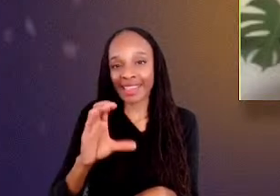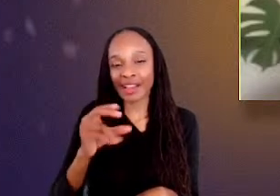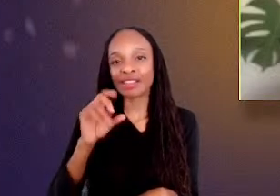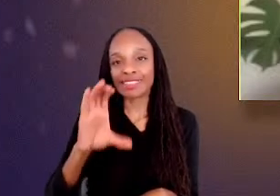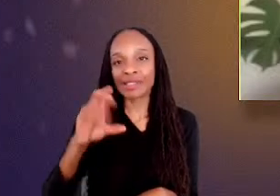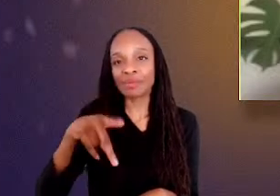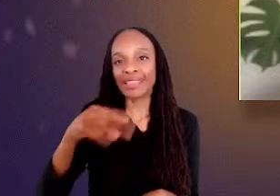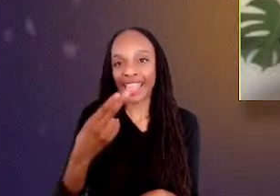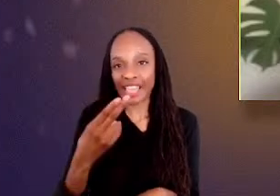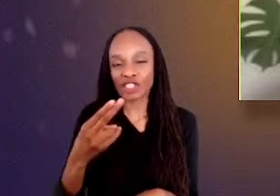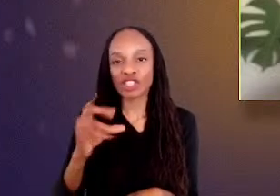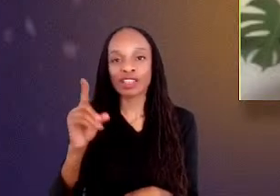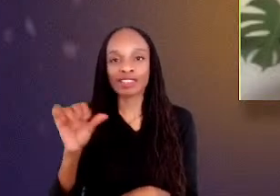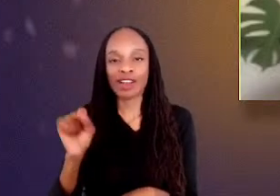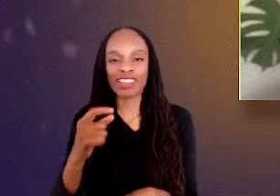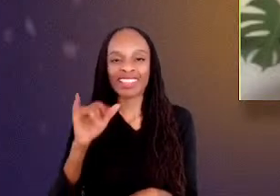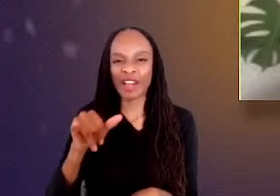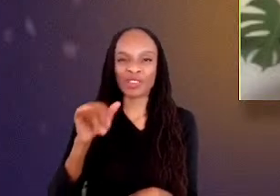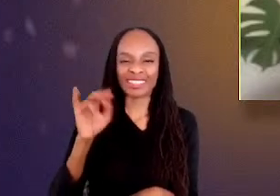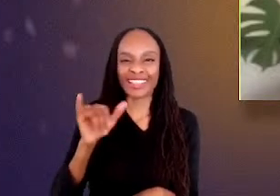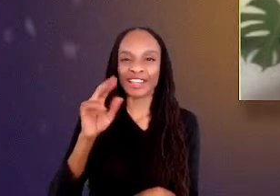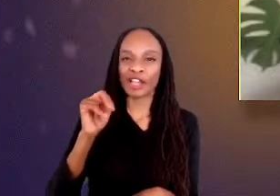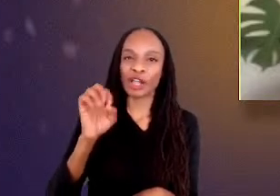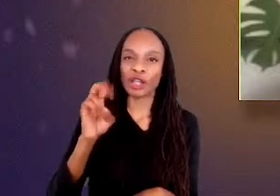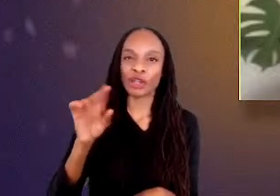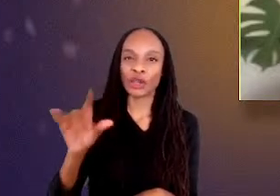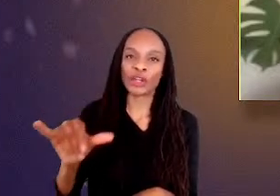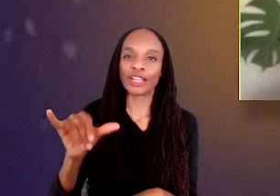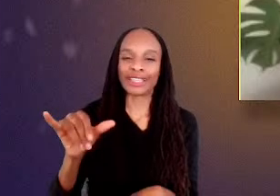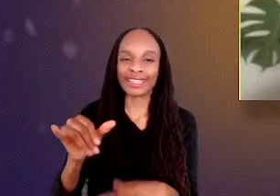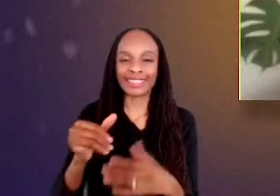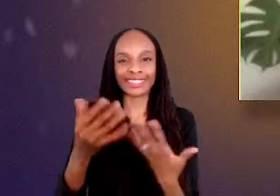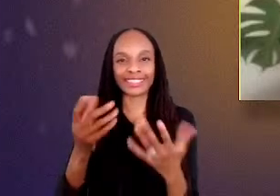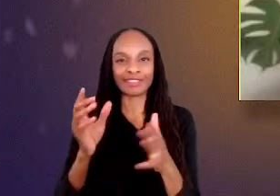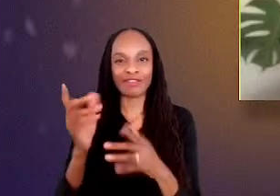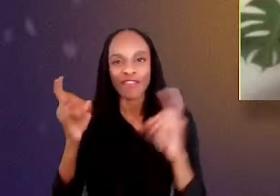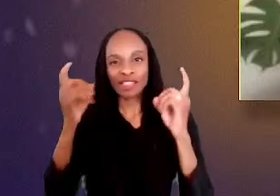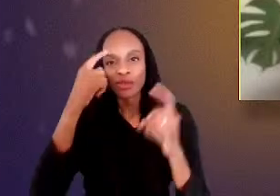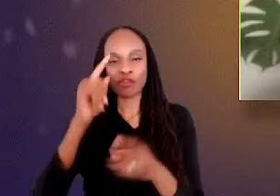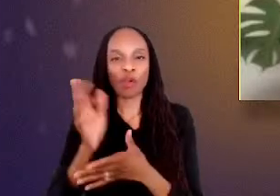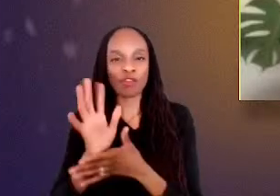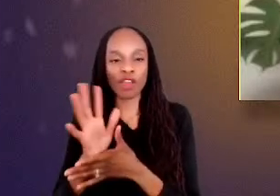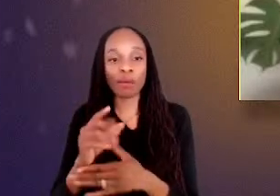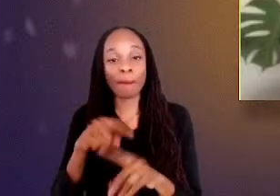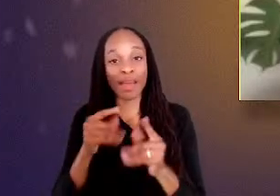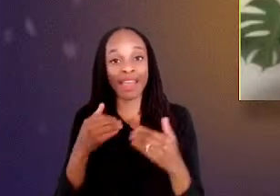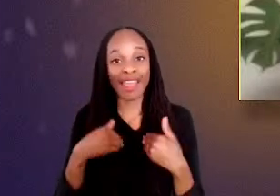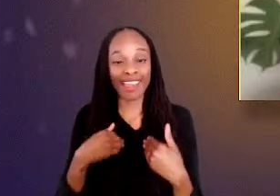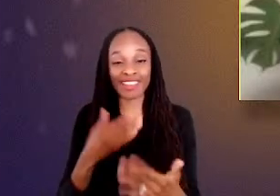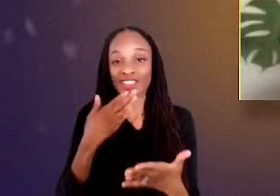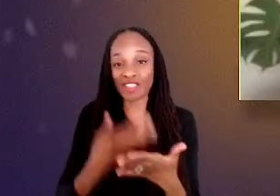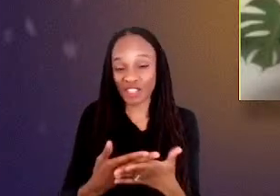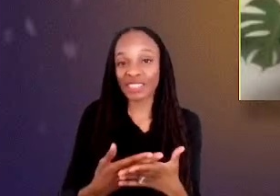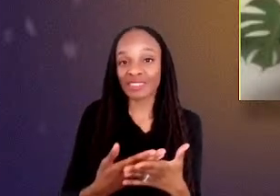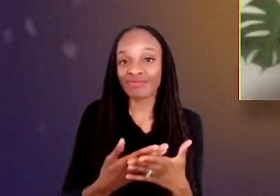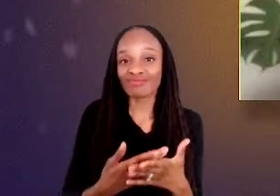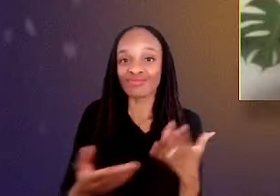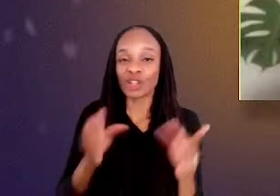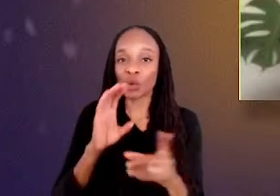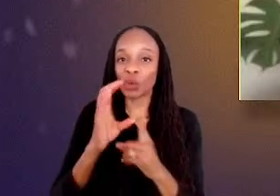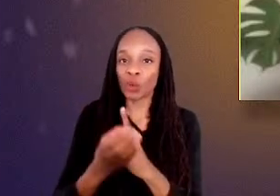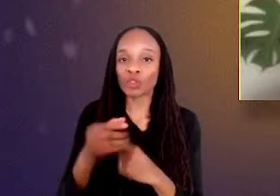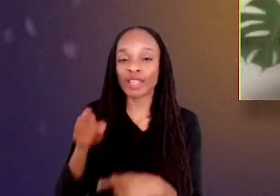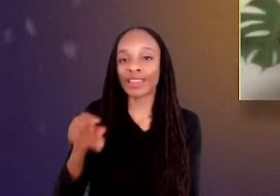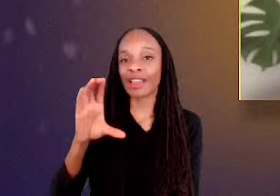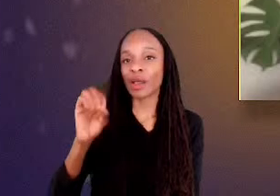nerdy film festival for films, filmmakers, but also had such a good cinema culture in Copenhagen, so that there were tons